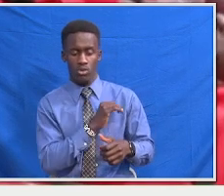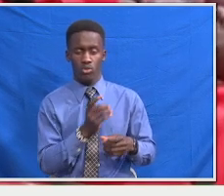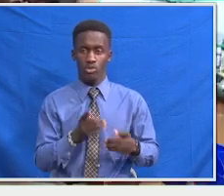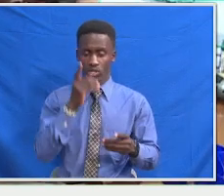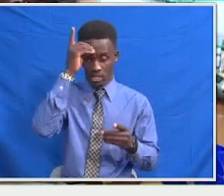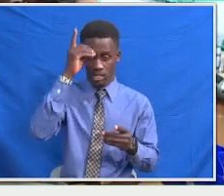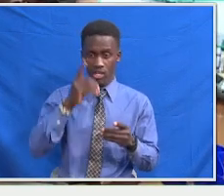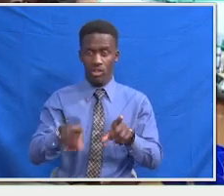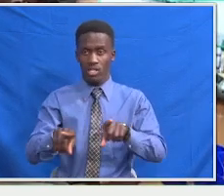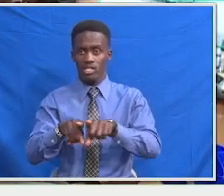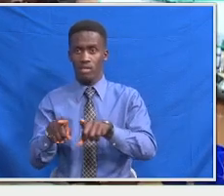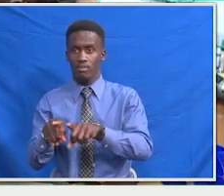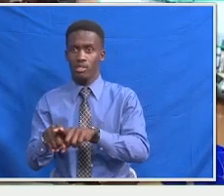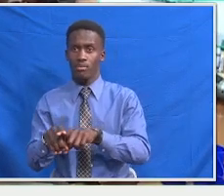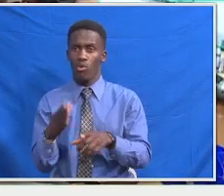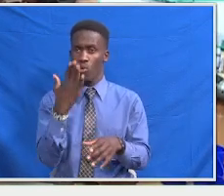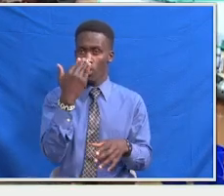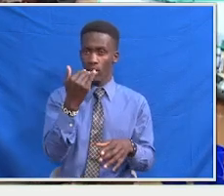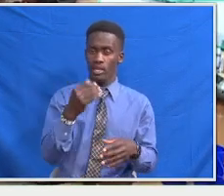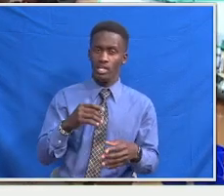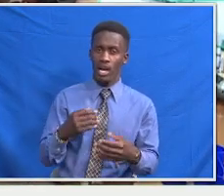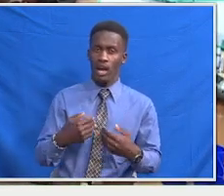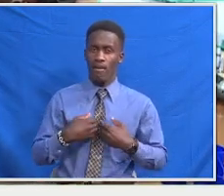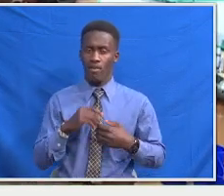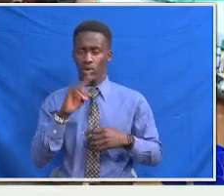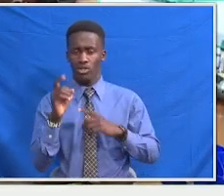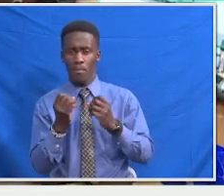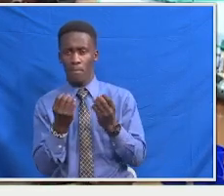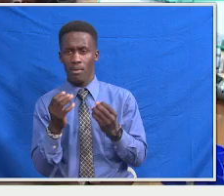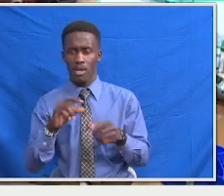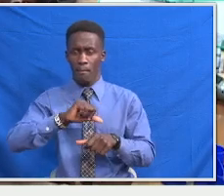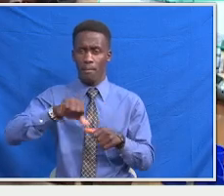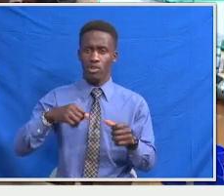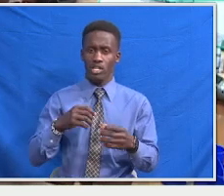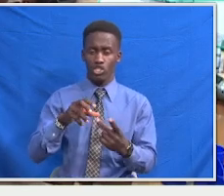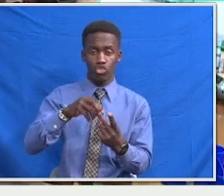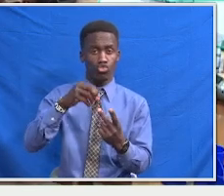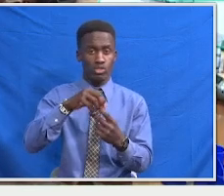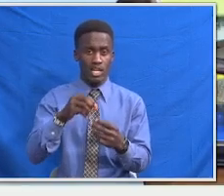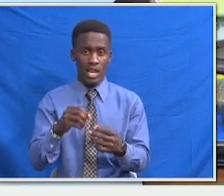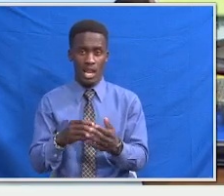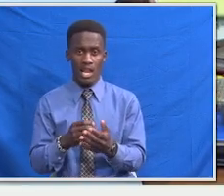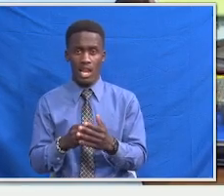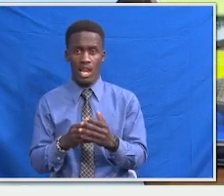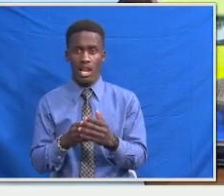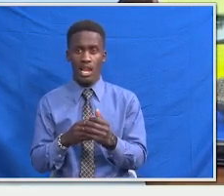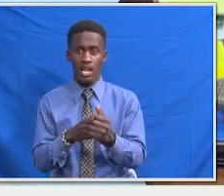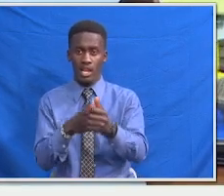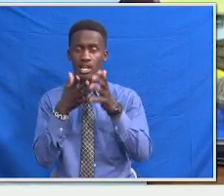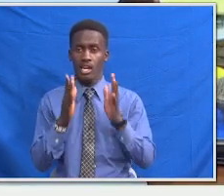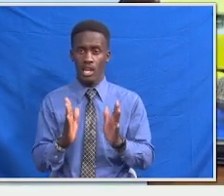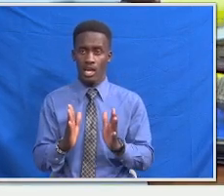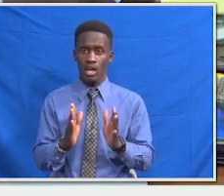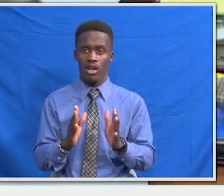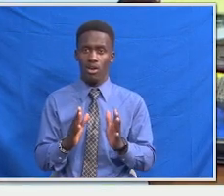says raise weighty constitutional questions of an elected leader impeached without proof of gross violation of the